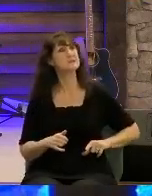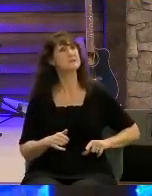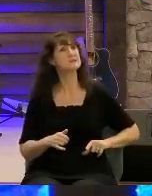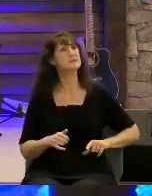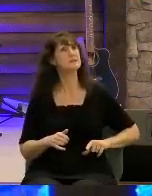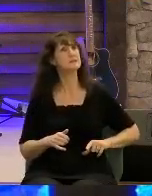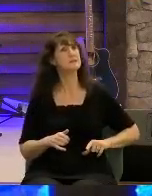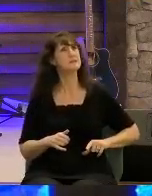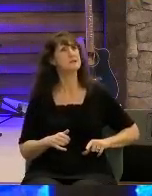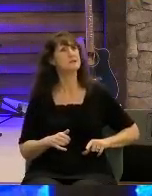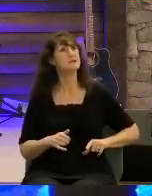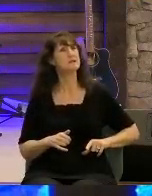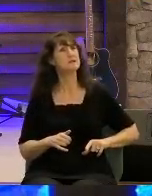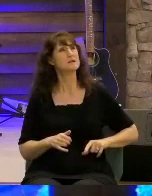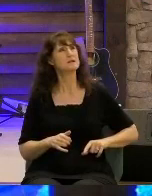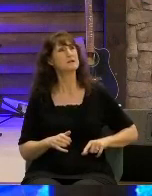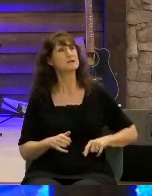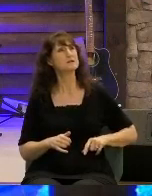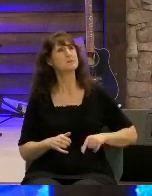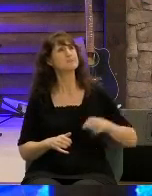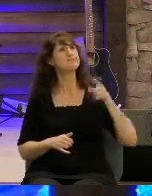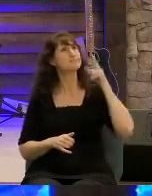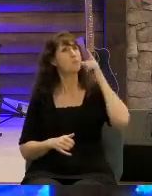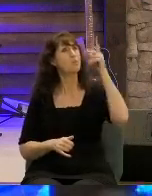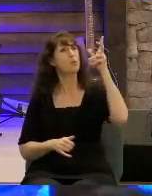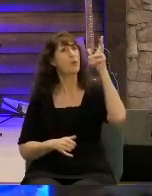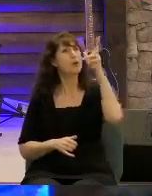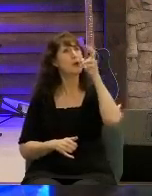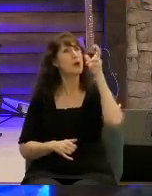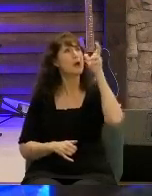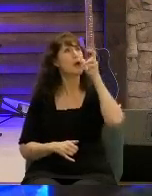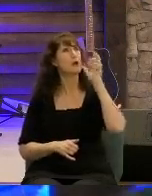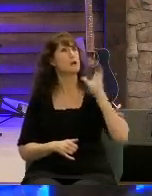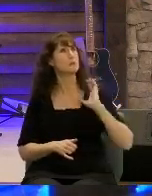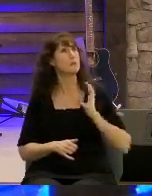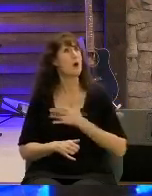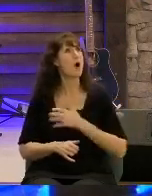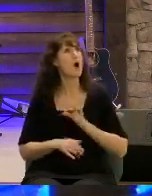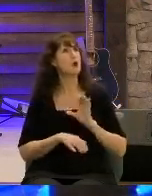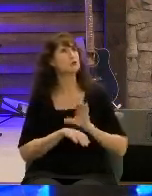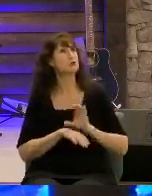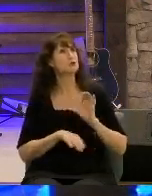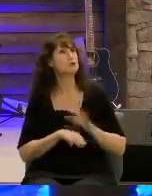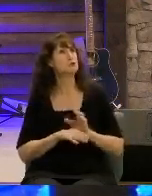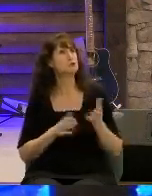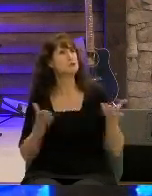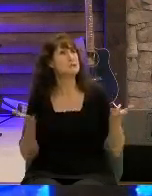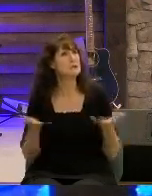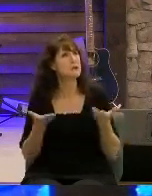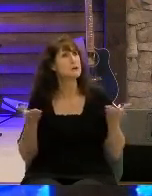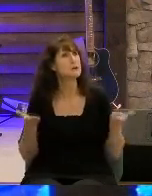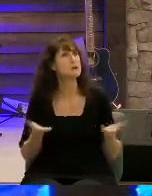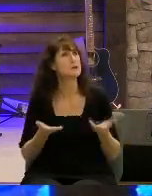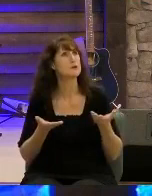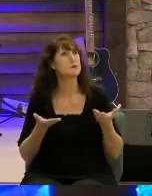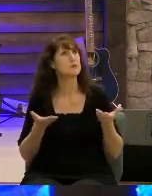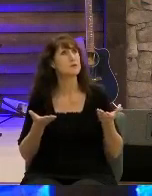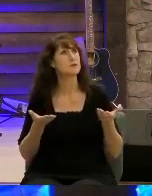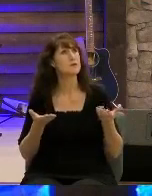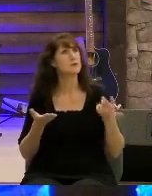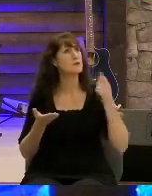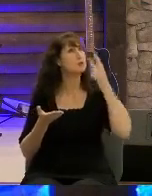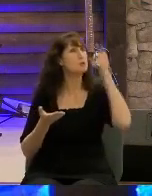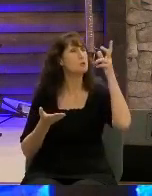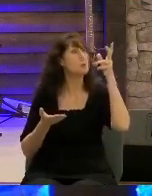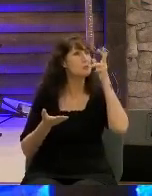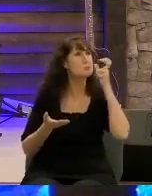Lord, you hear from our church family right now, Lord God, each and every one of us, Lord. You hear from each and every